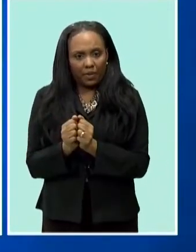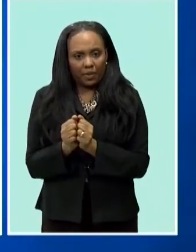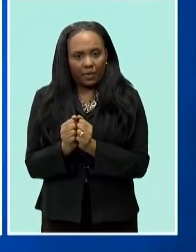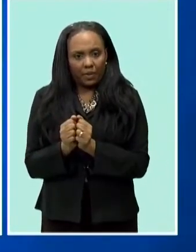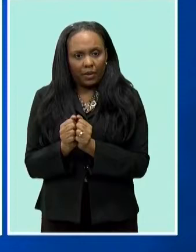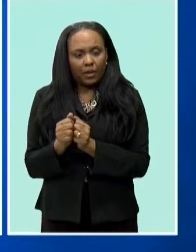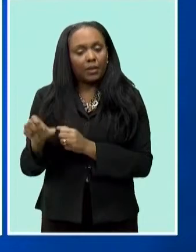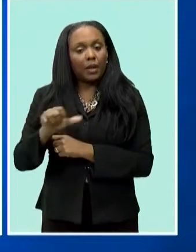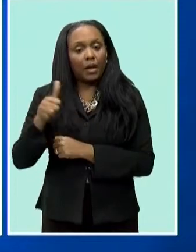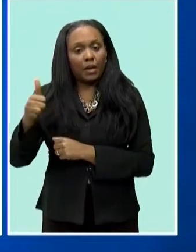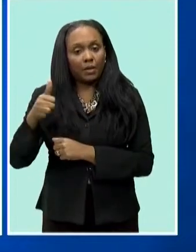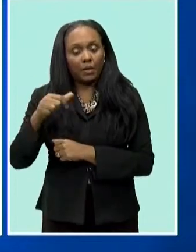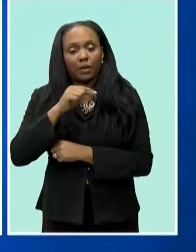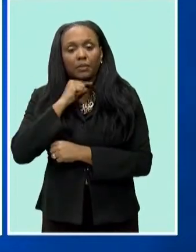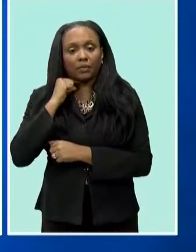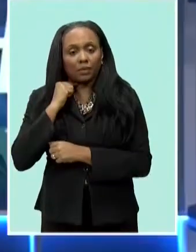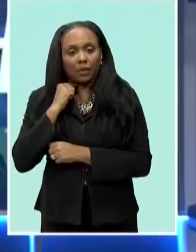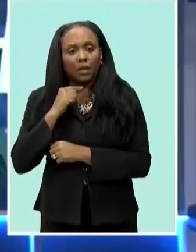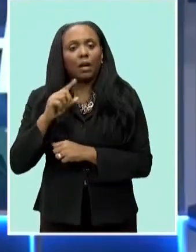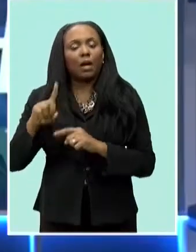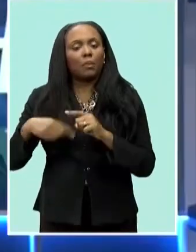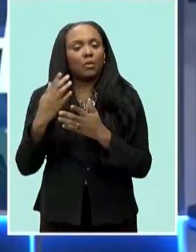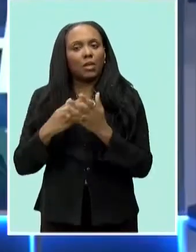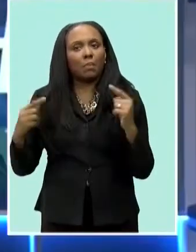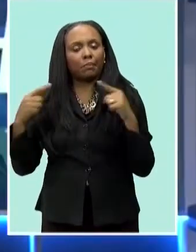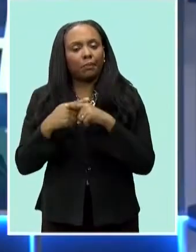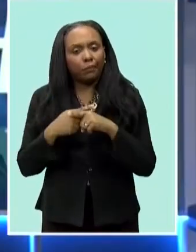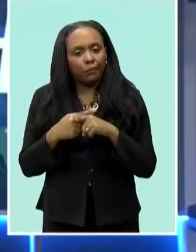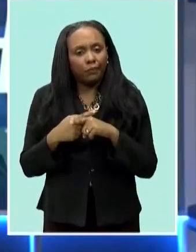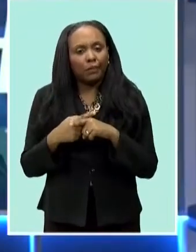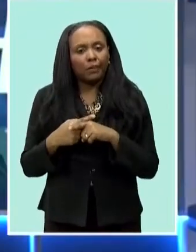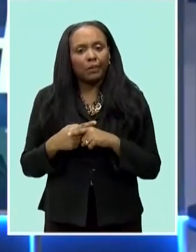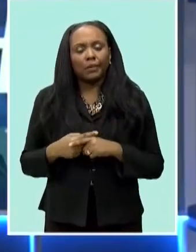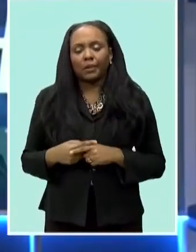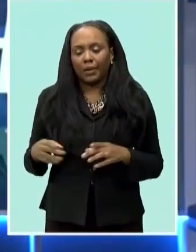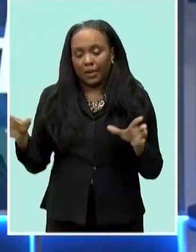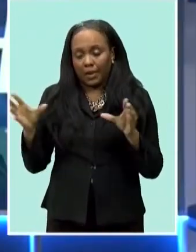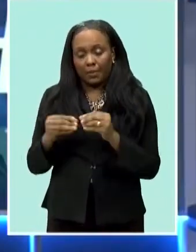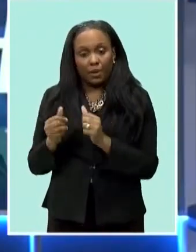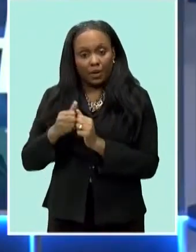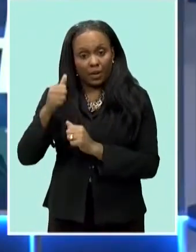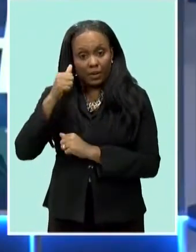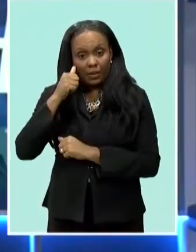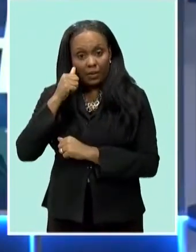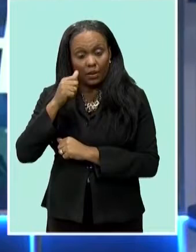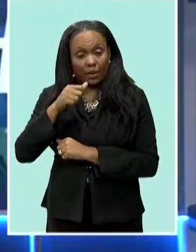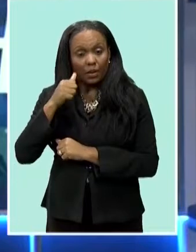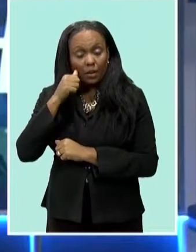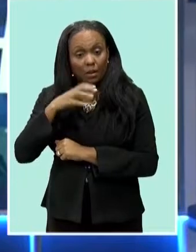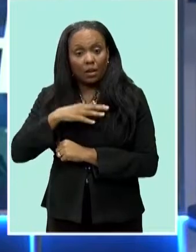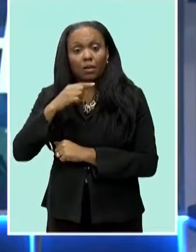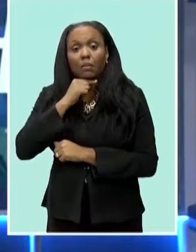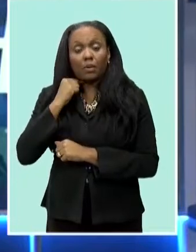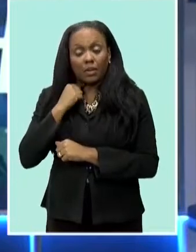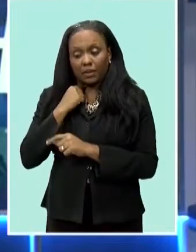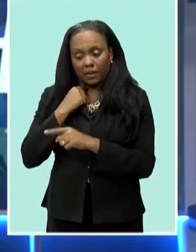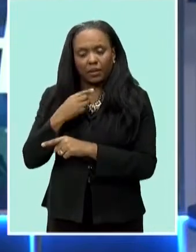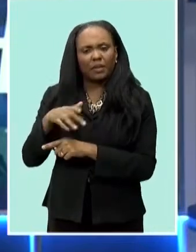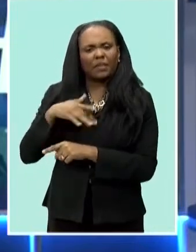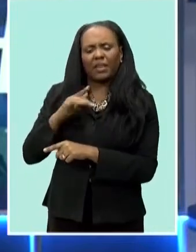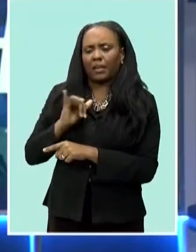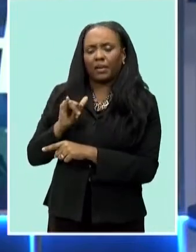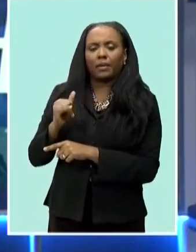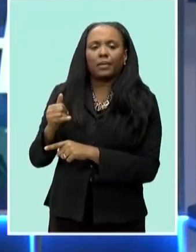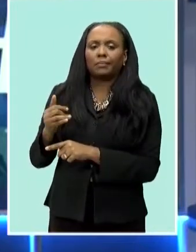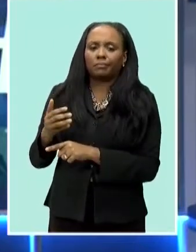council on some matters of discord. He says in his last meeting with Reverend Crawford, she felt that it was in her best interest to move